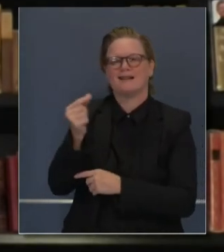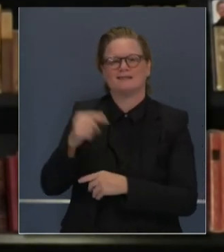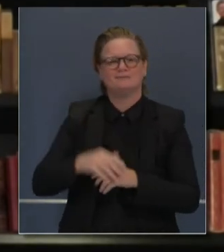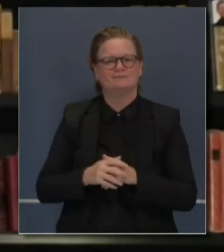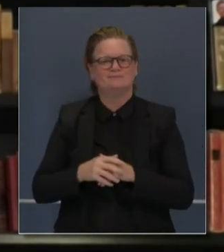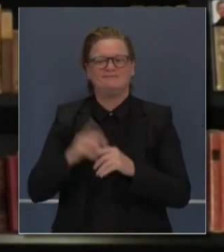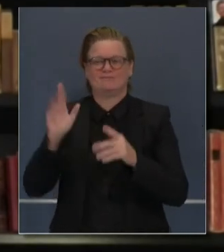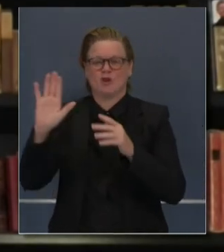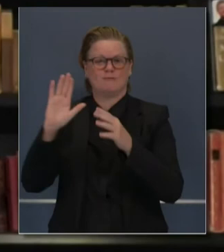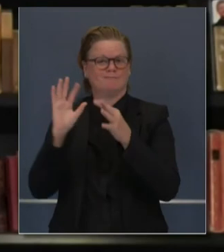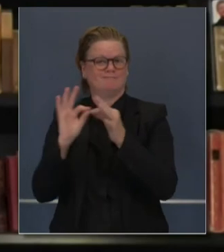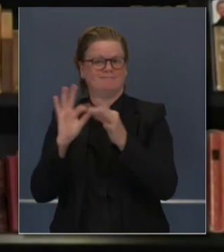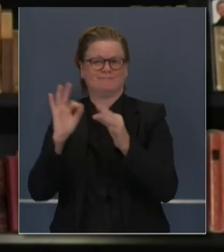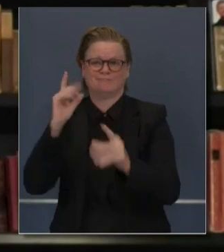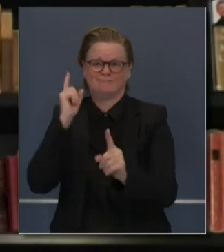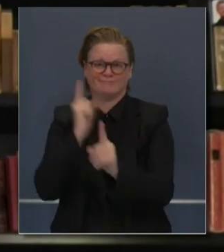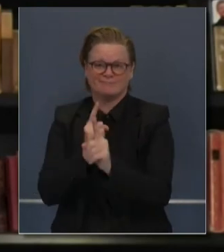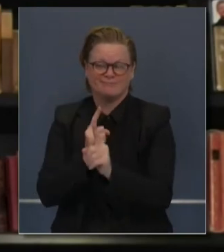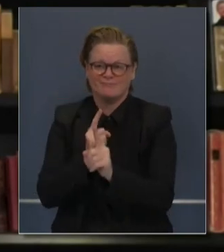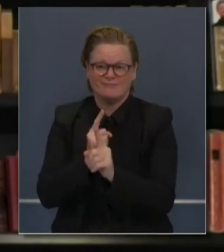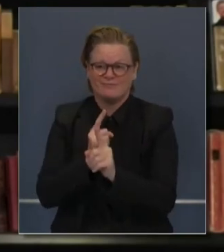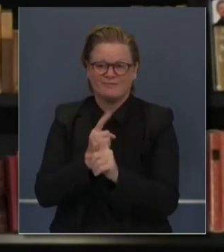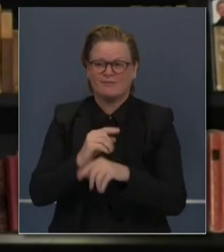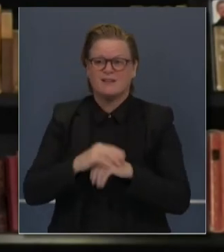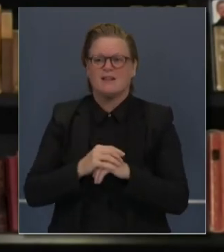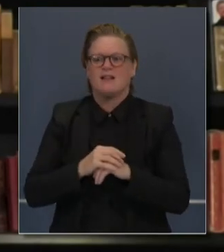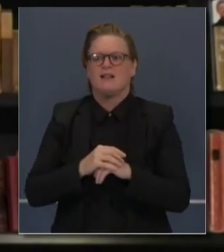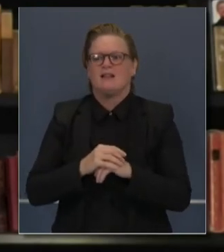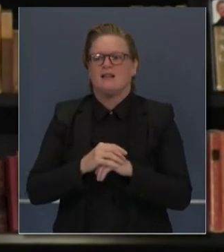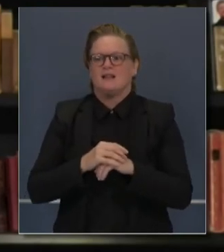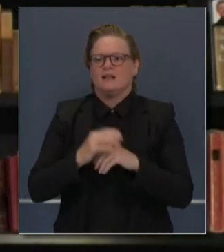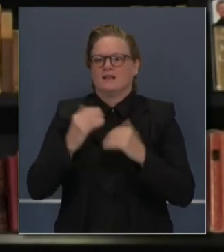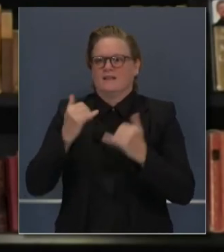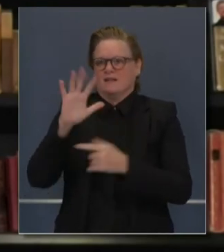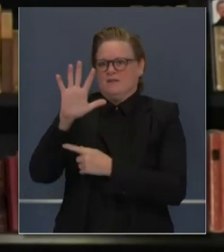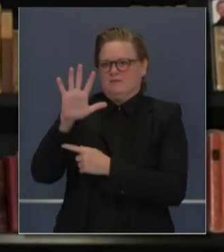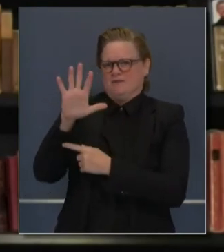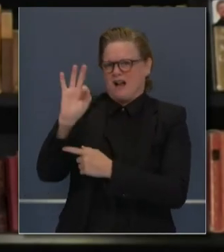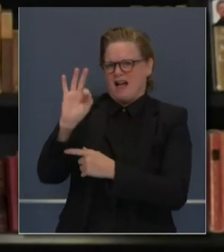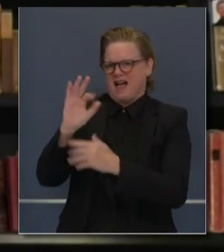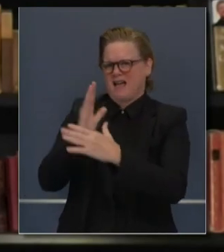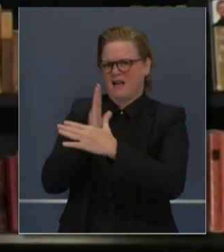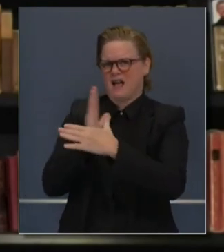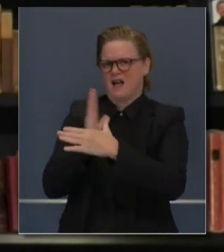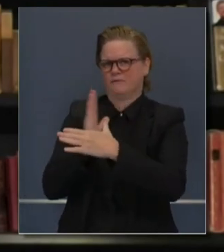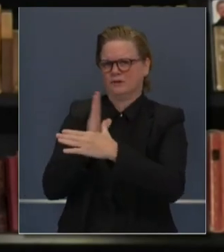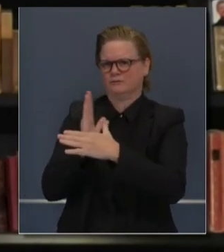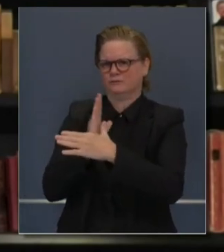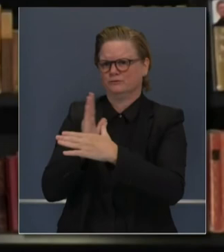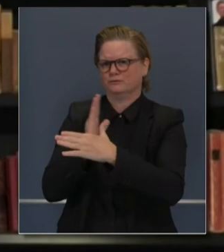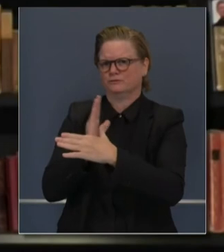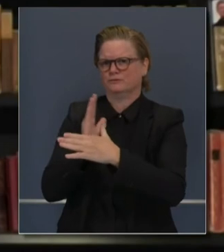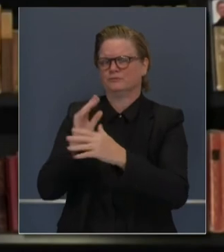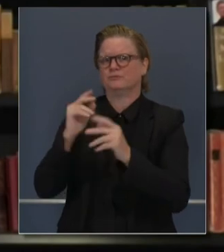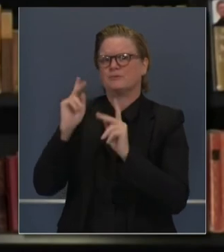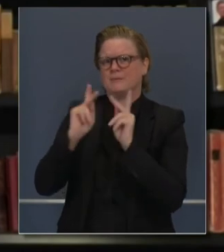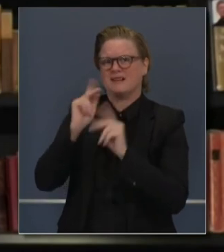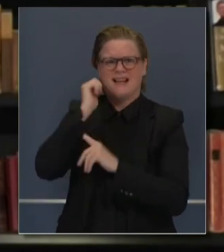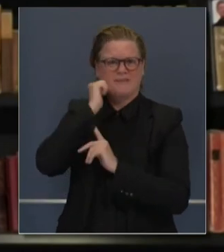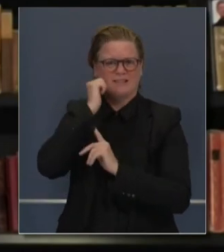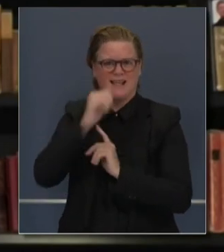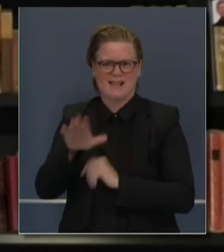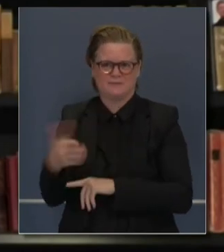the last 7 days. We're starting to see the death rate begin to go back up, not significantly yet,